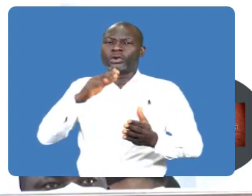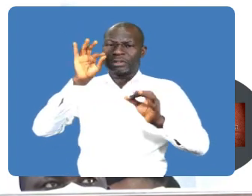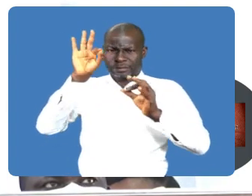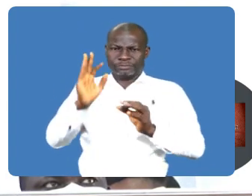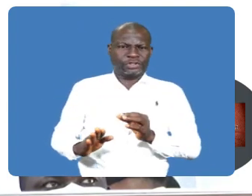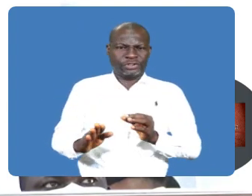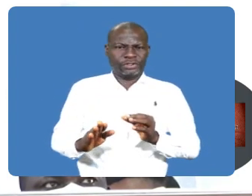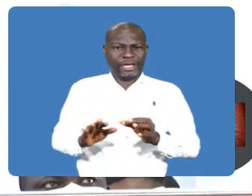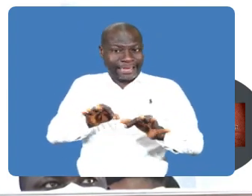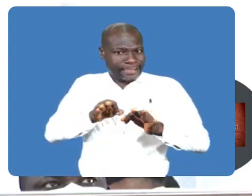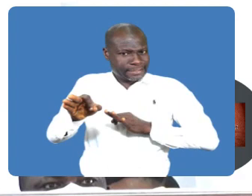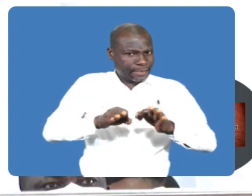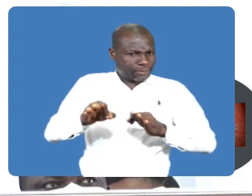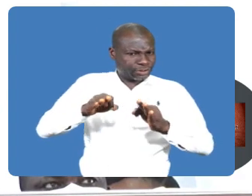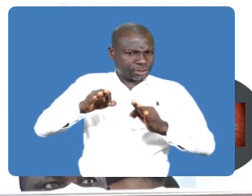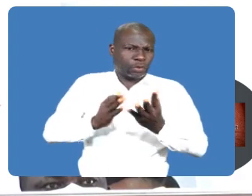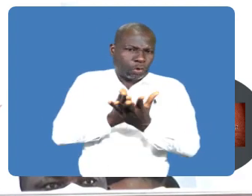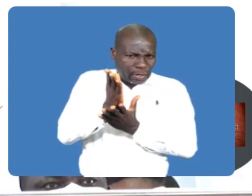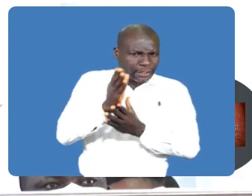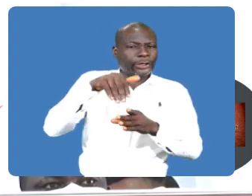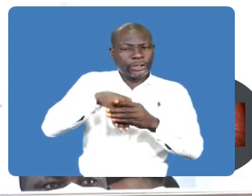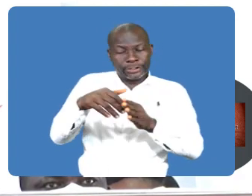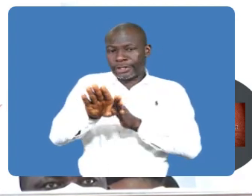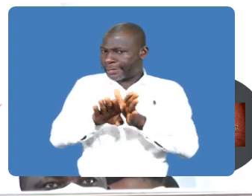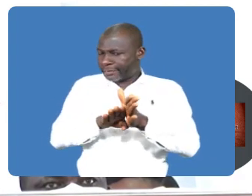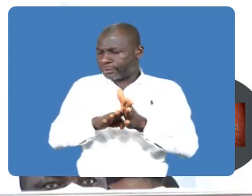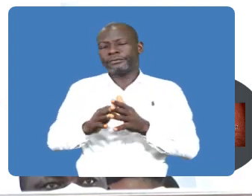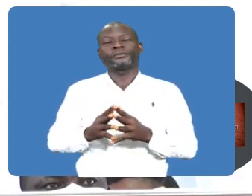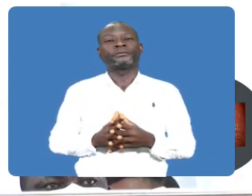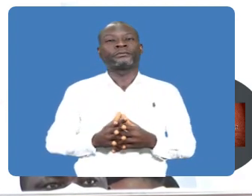genuine preaching and proper interpretation of the scriptures.